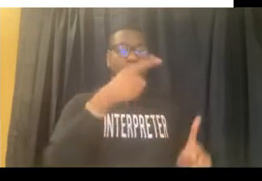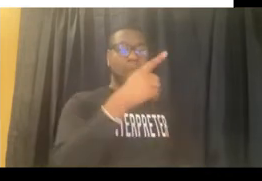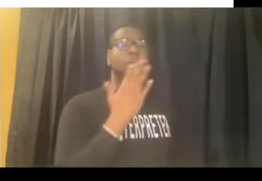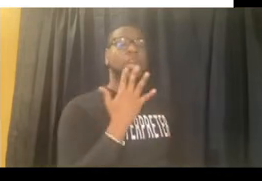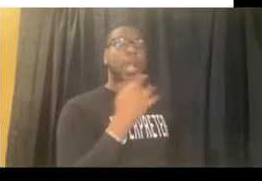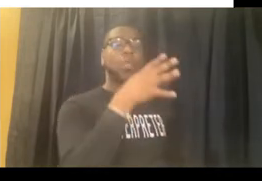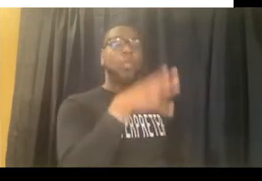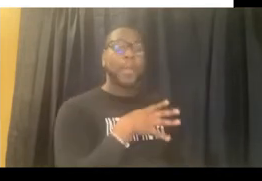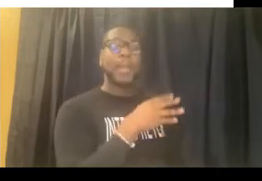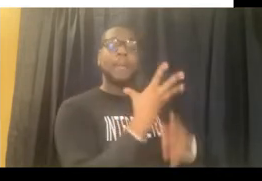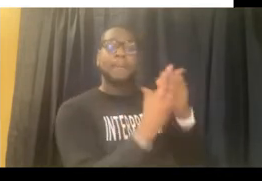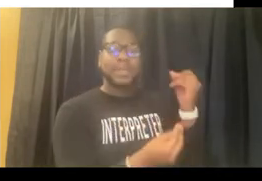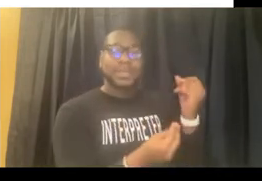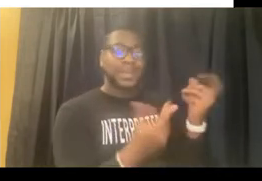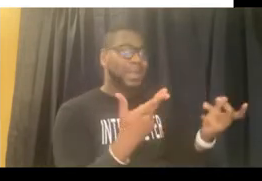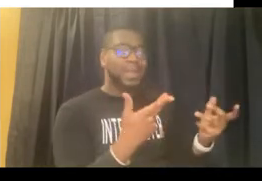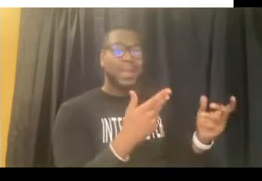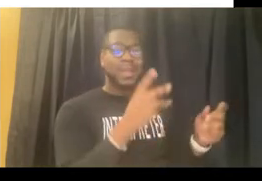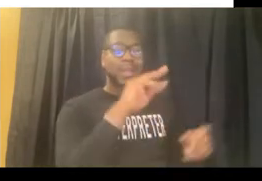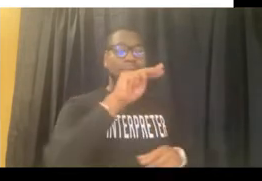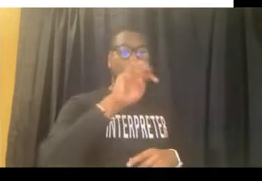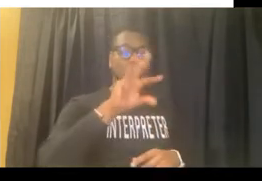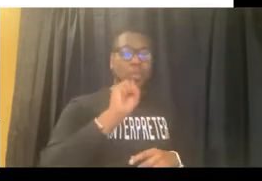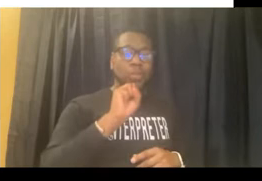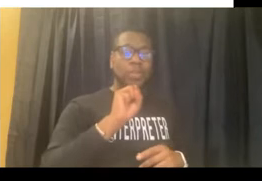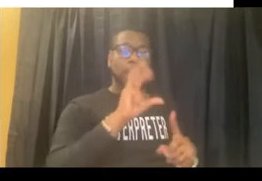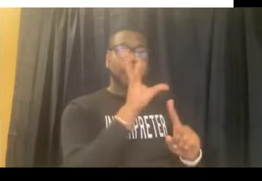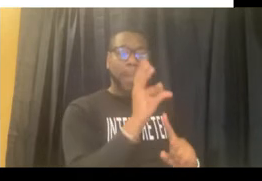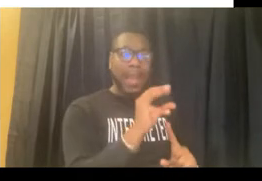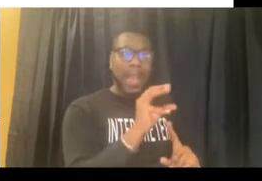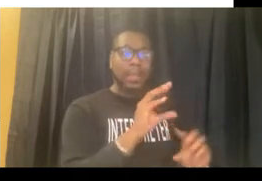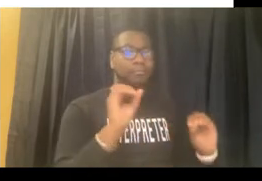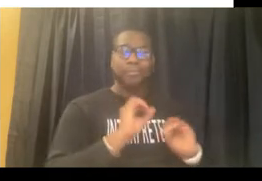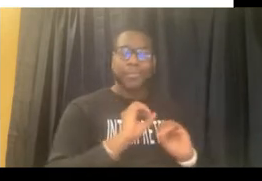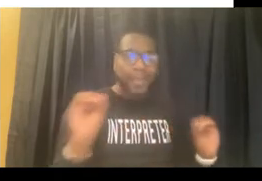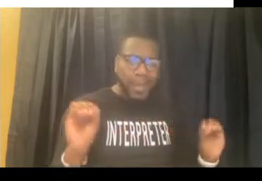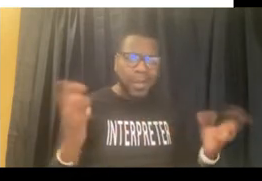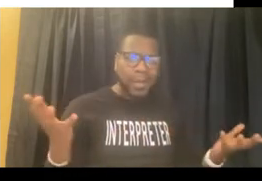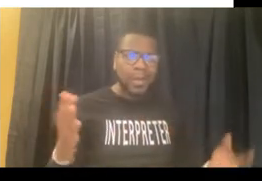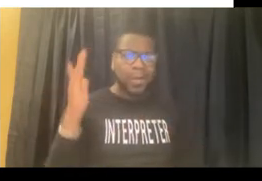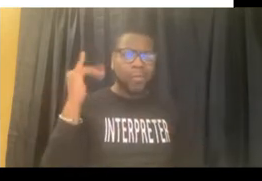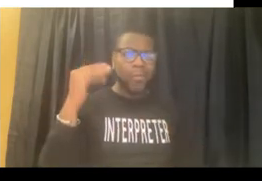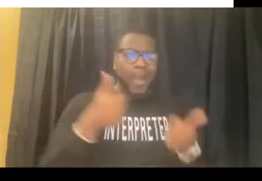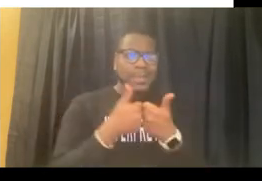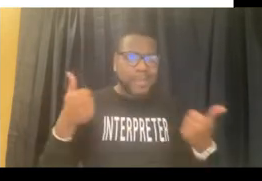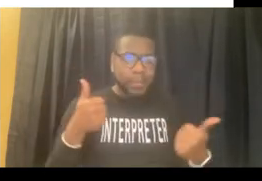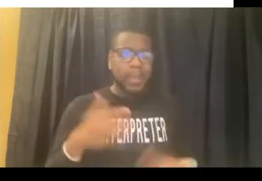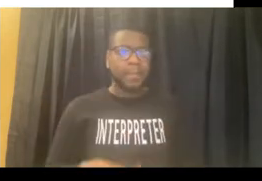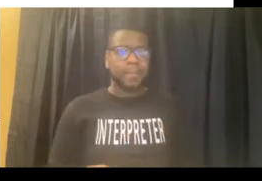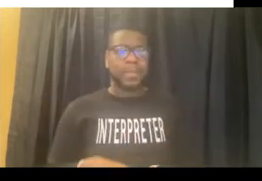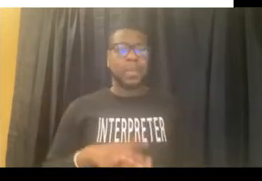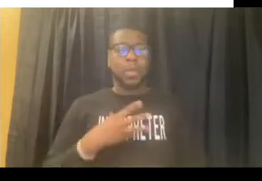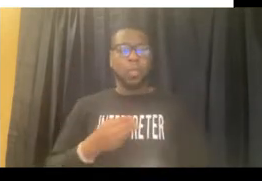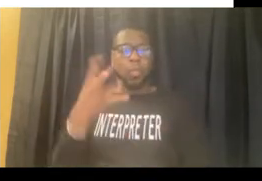basis? Where are their stories? Where are their news coverage? Where is the support that they need in order to